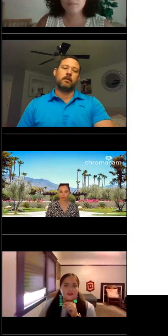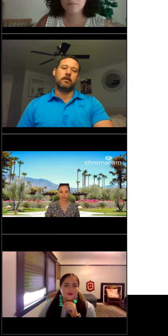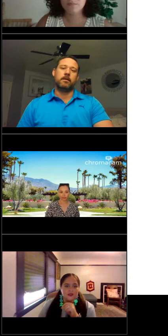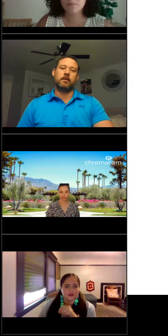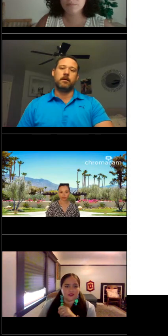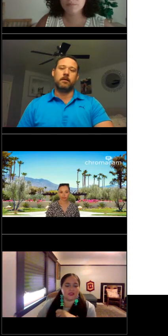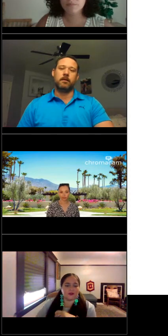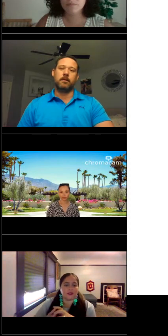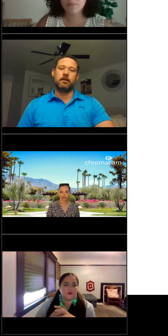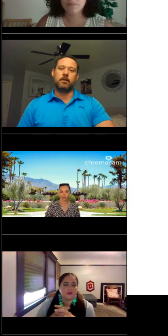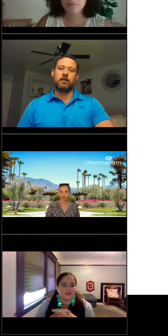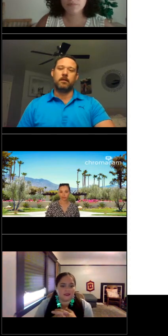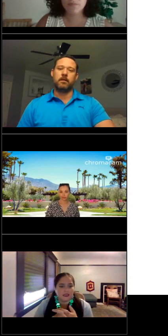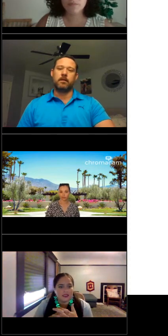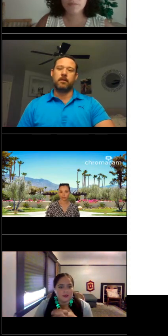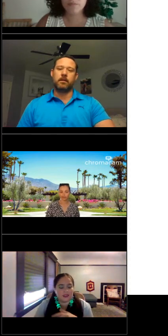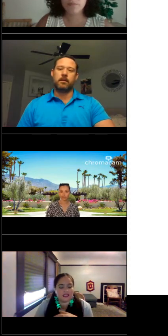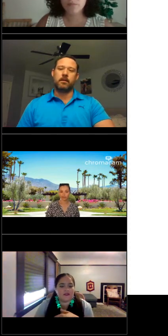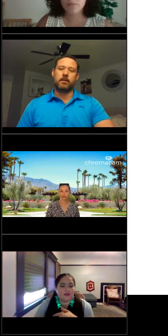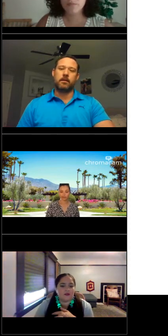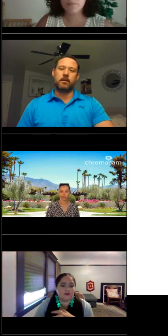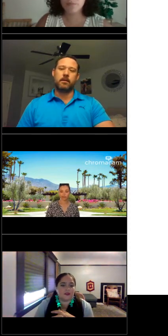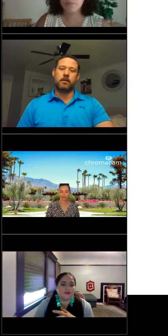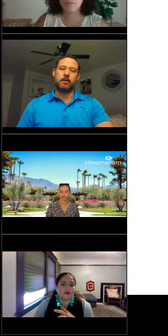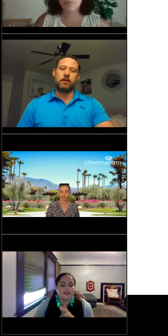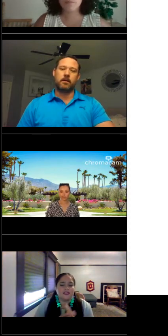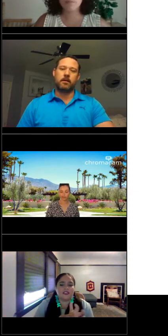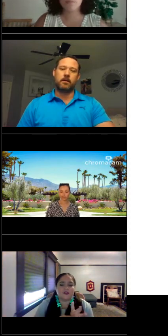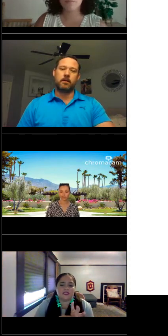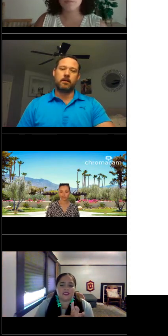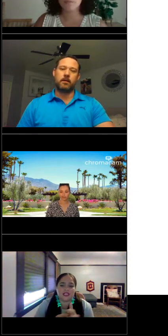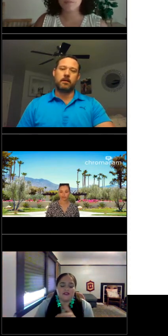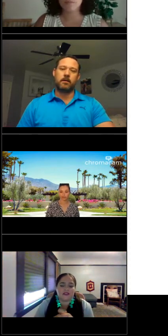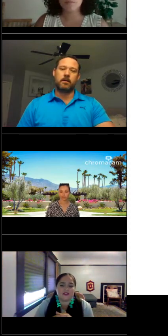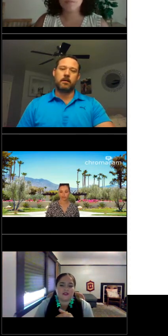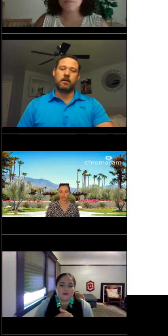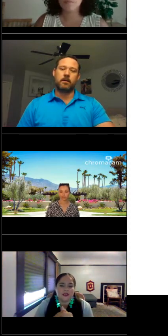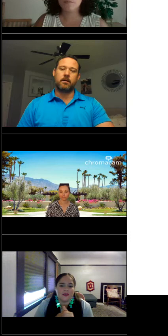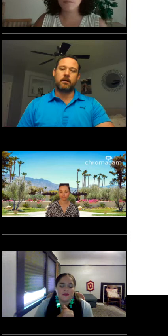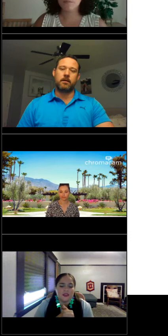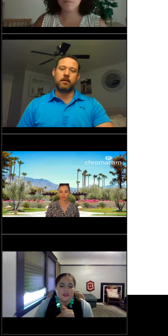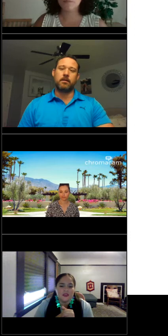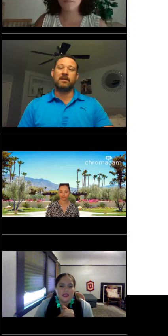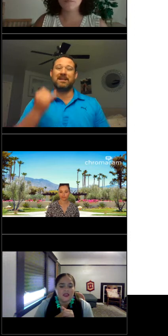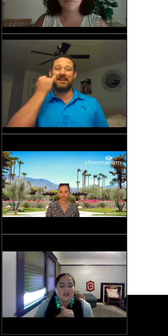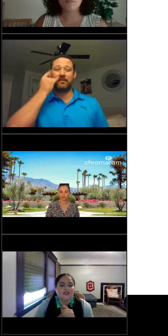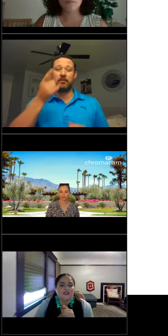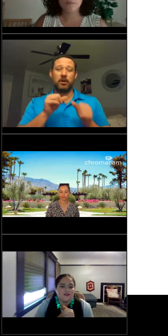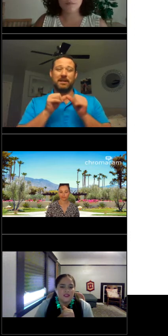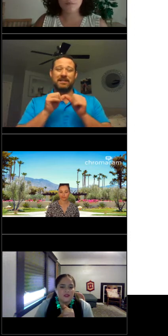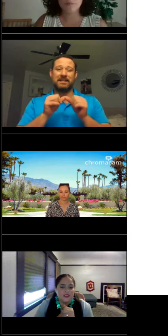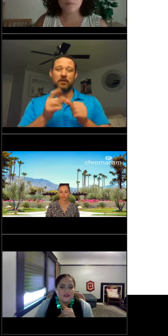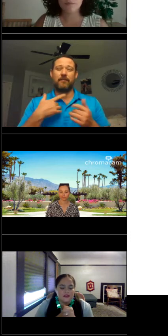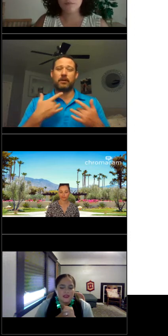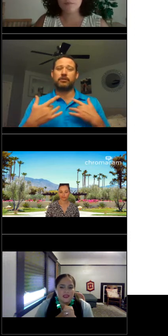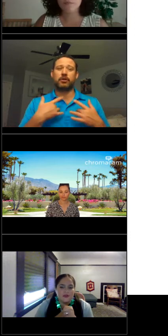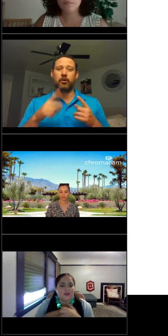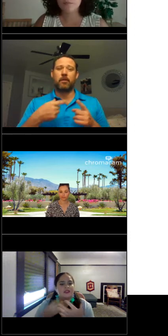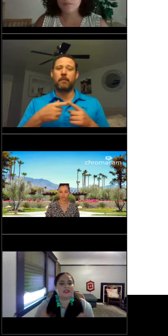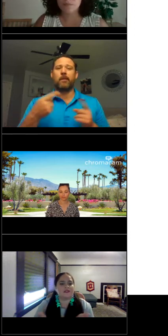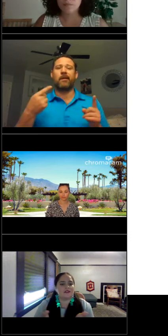I think you covered that pretty well. And if you are continuing to have concern about a conflict of